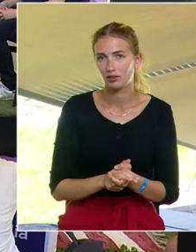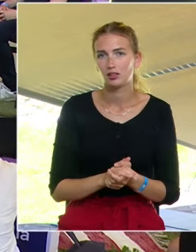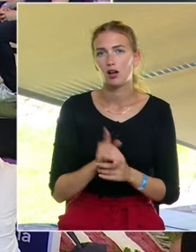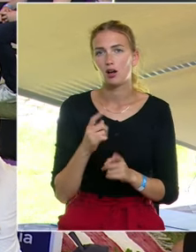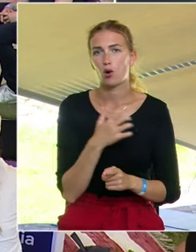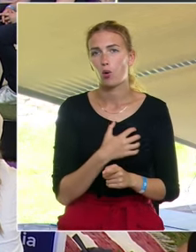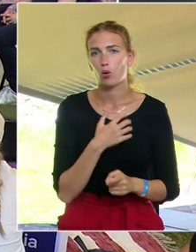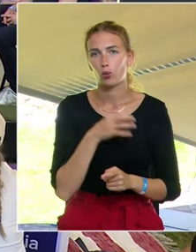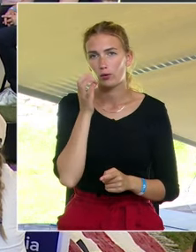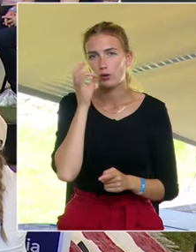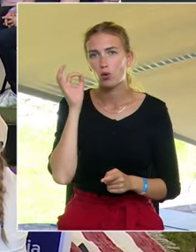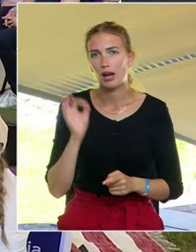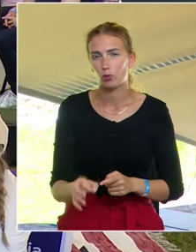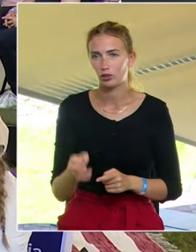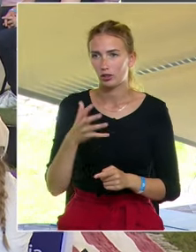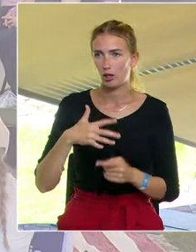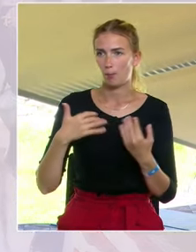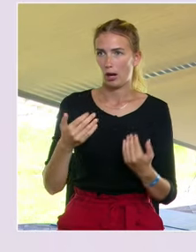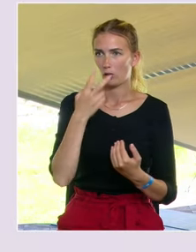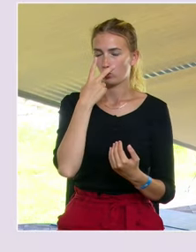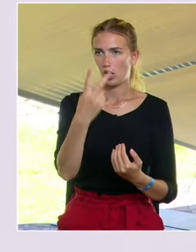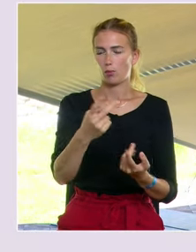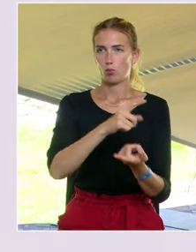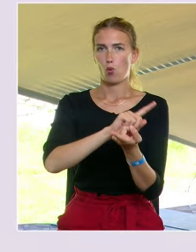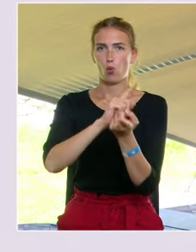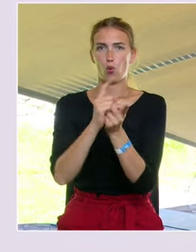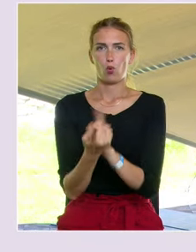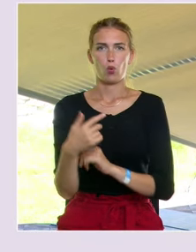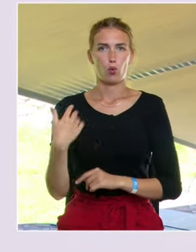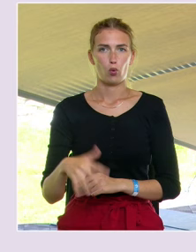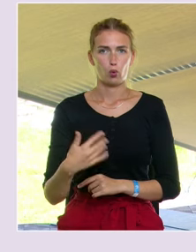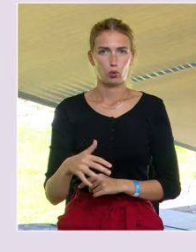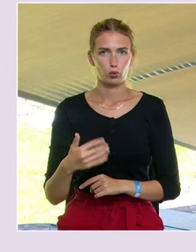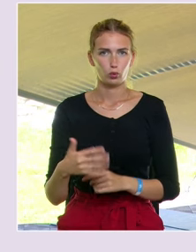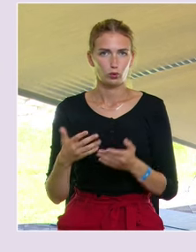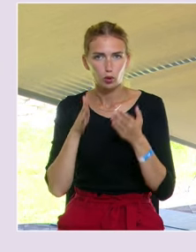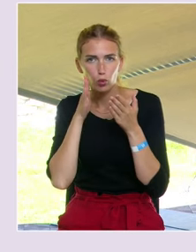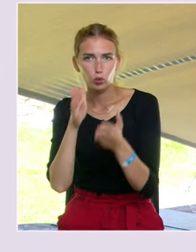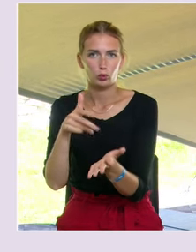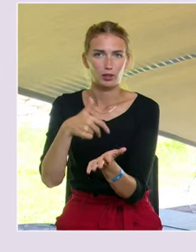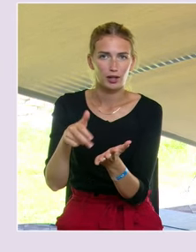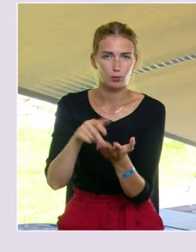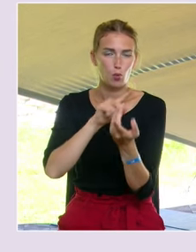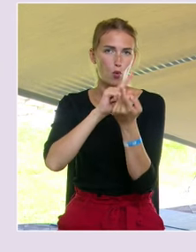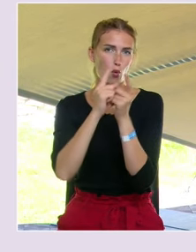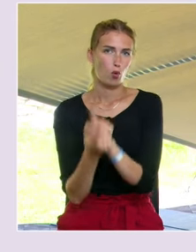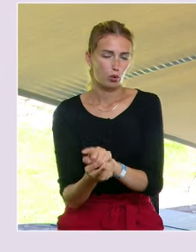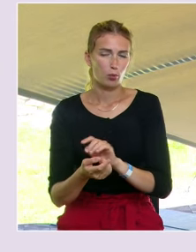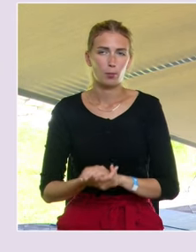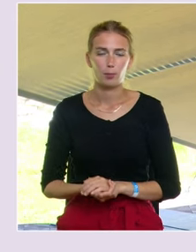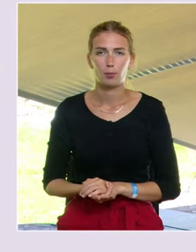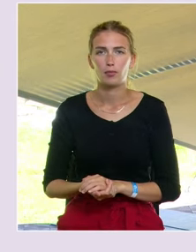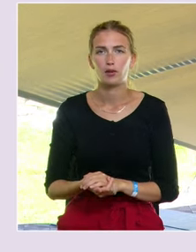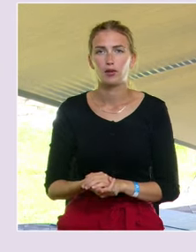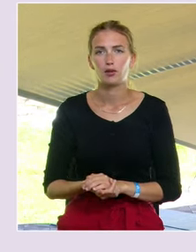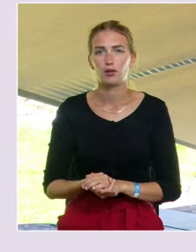experience. Yes. Where we've seen a massive sort of a change there. There's a lot of positives in the sense. What is the difference between those sort